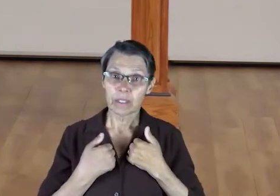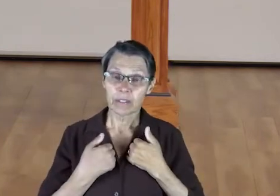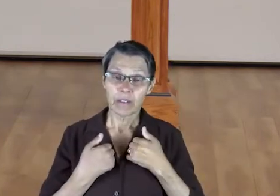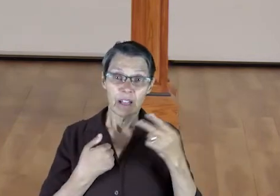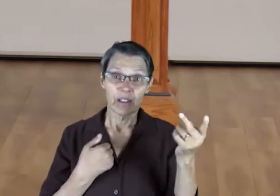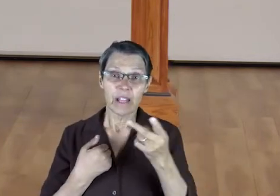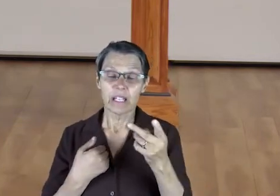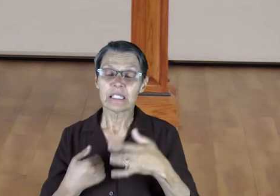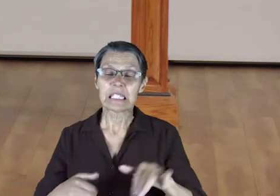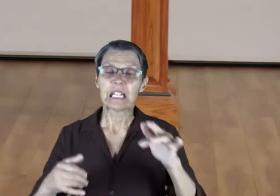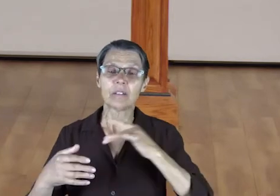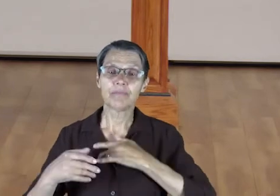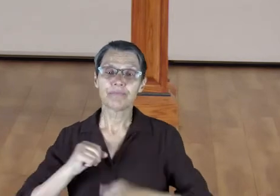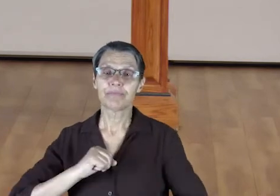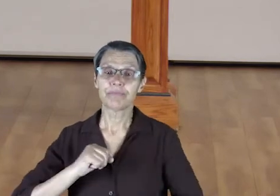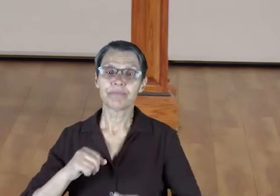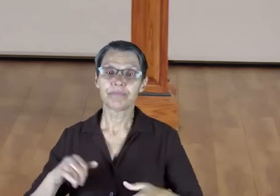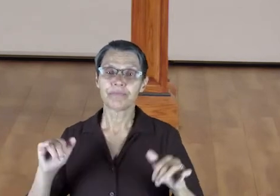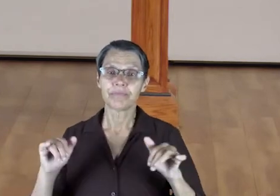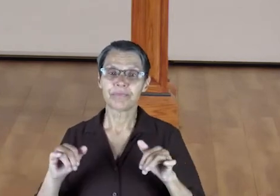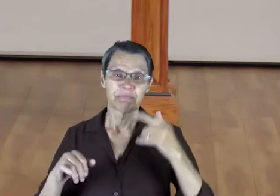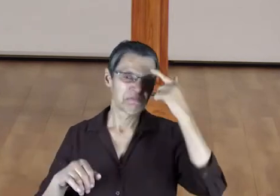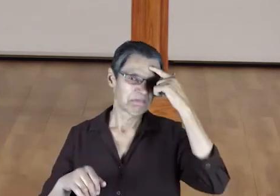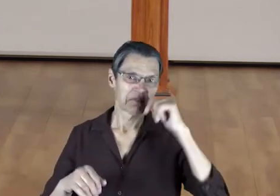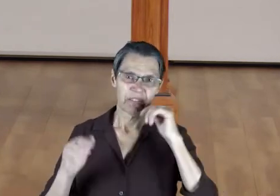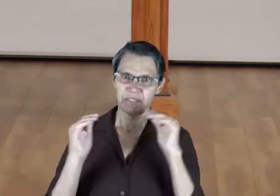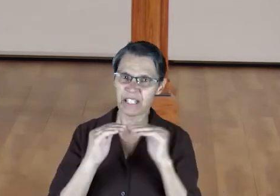Don't try to convince them that's fair.